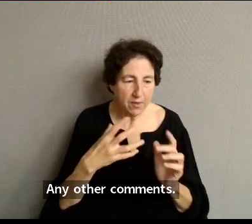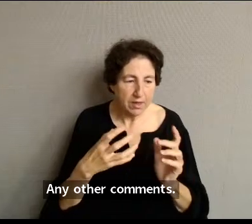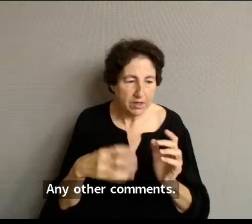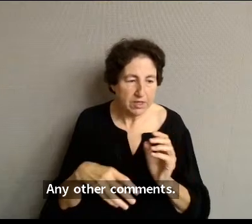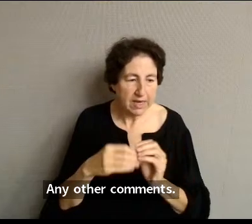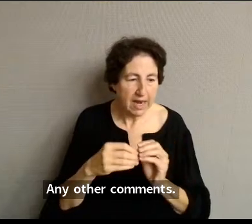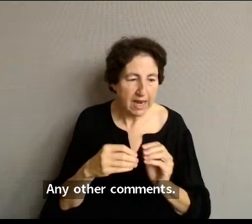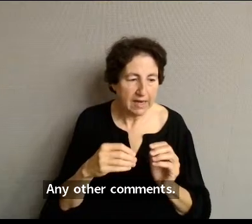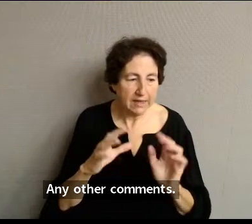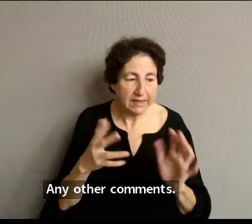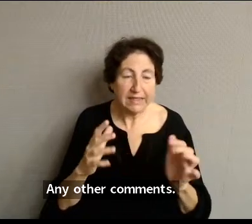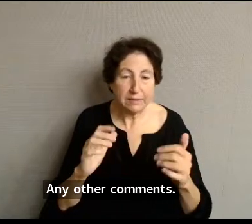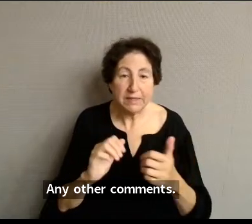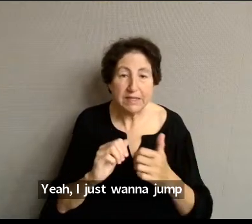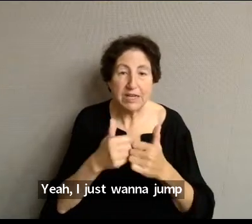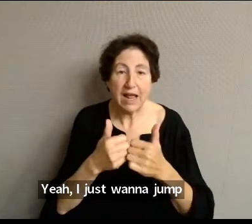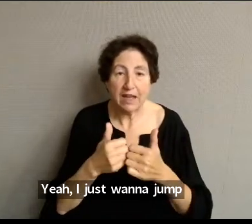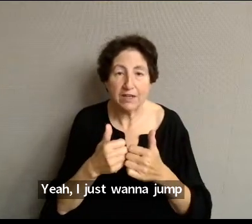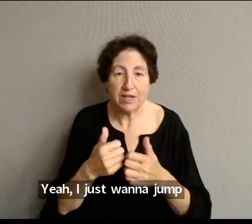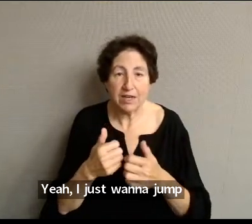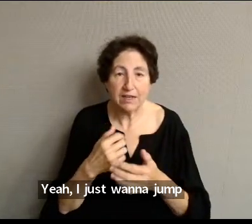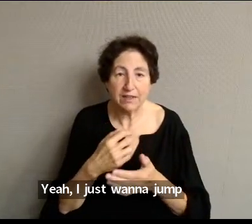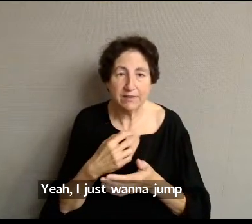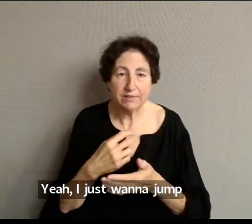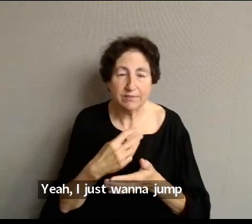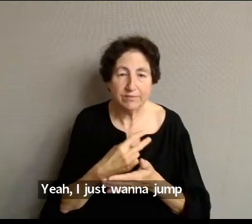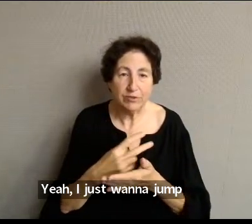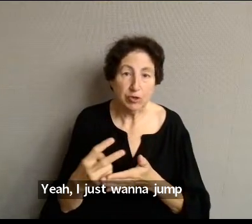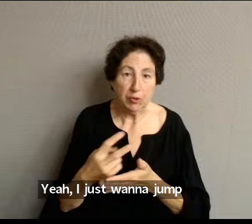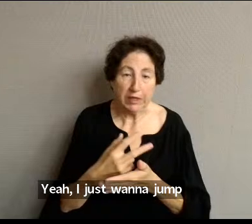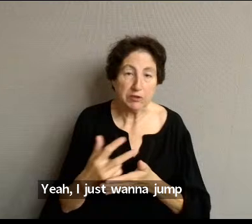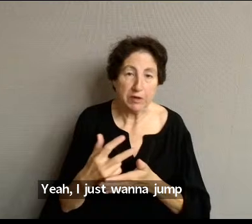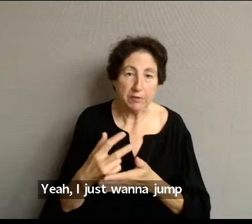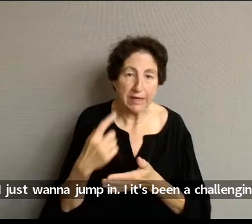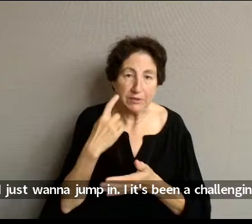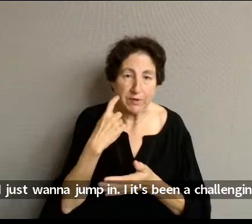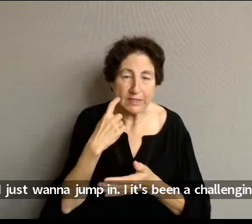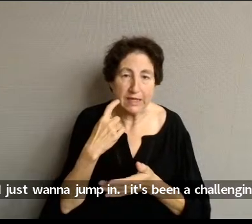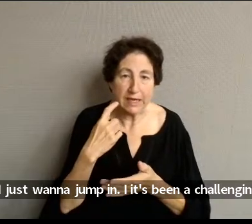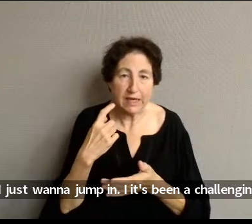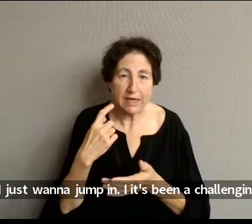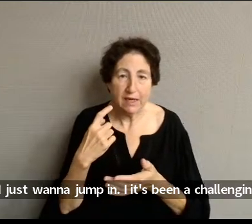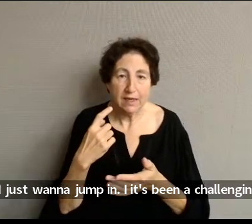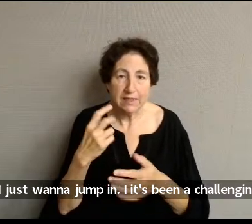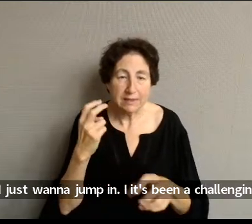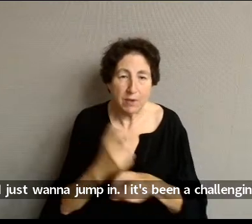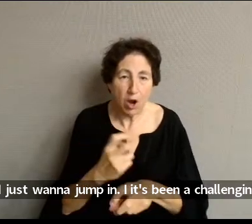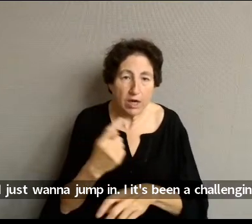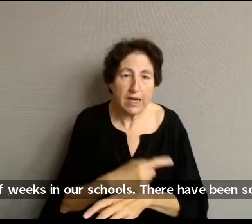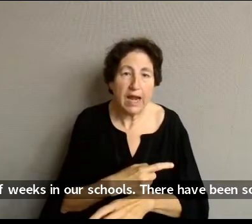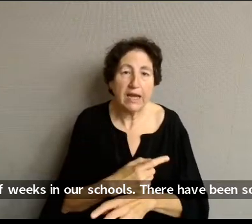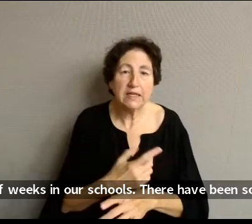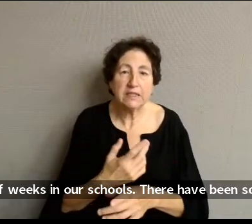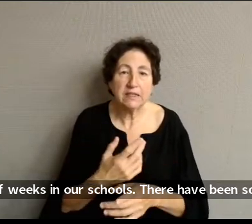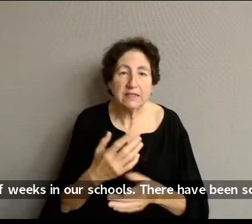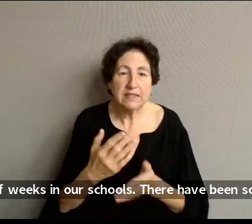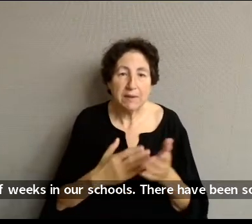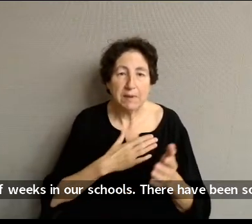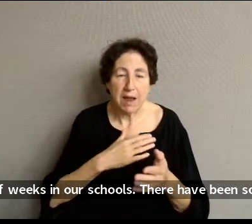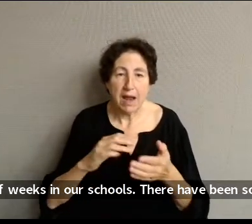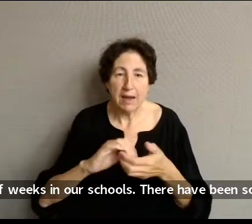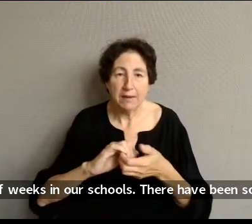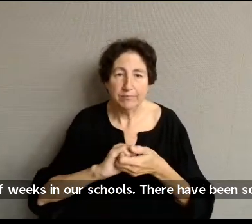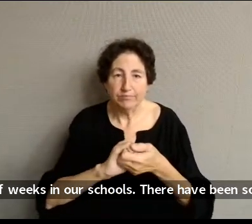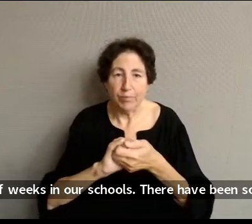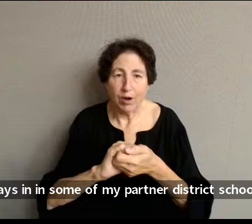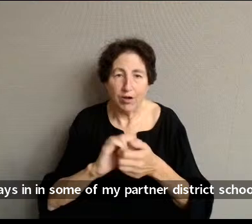It's been a challenging couple of weeks in our schools. There have been some hard days in some of my partner district